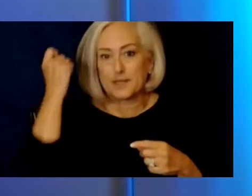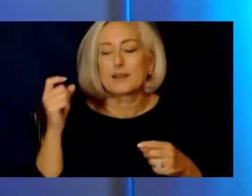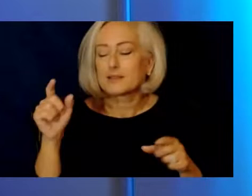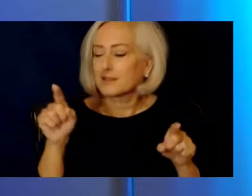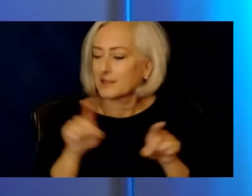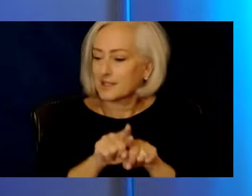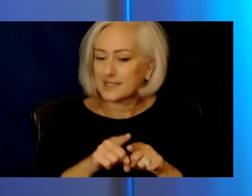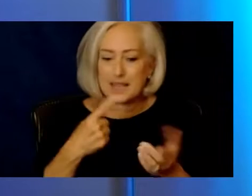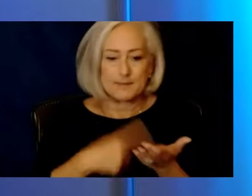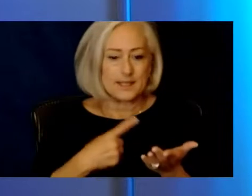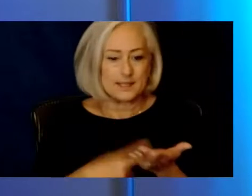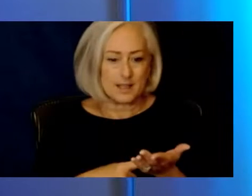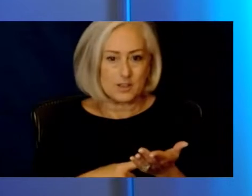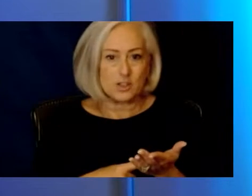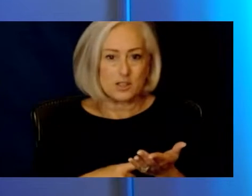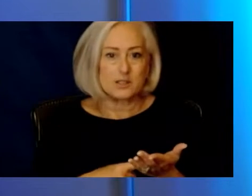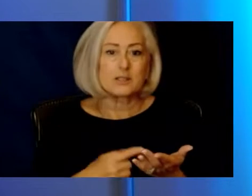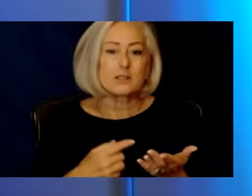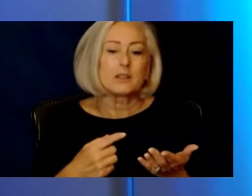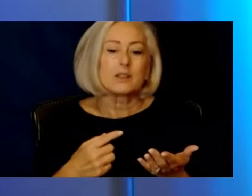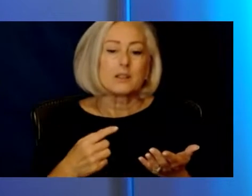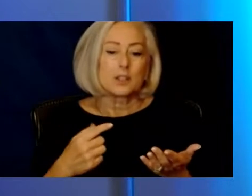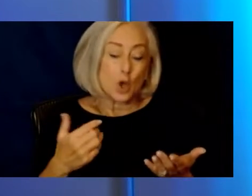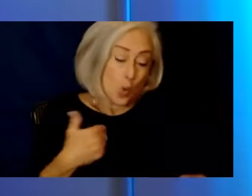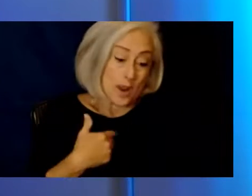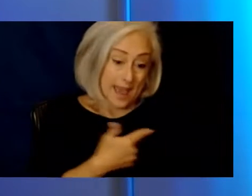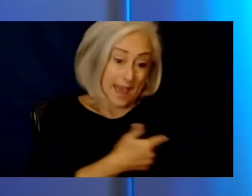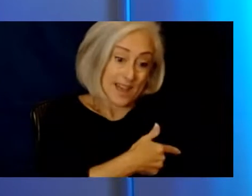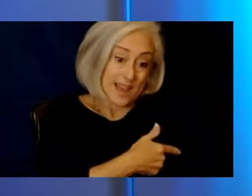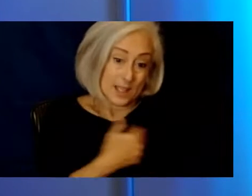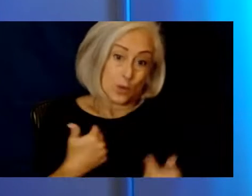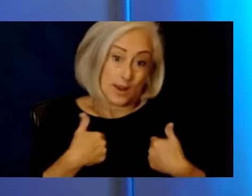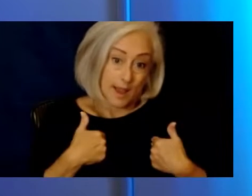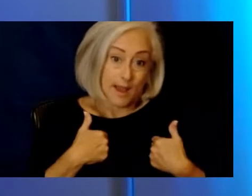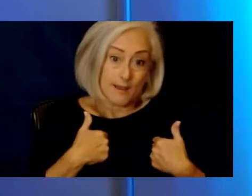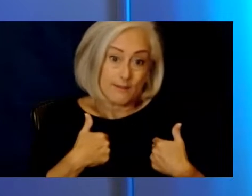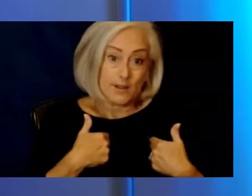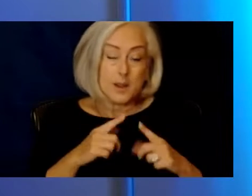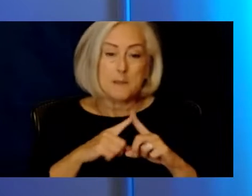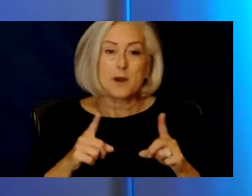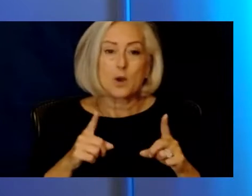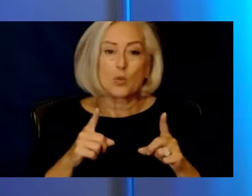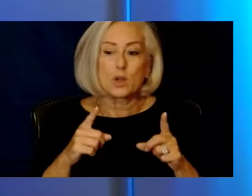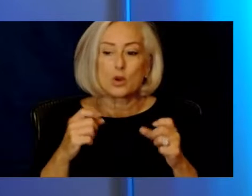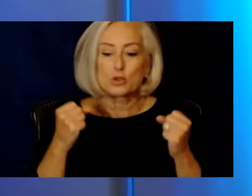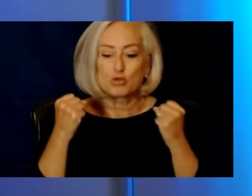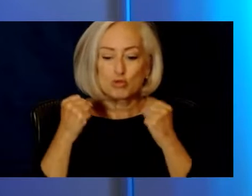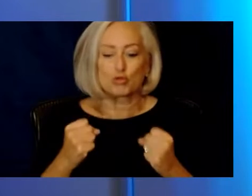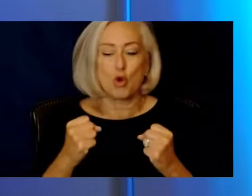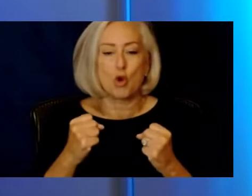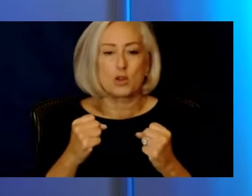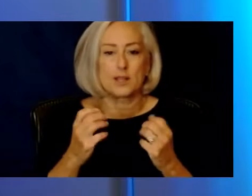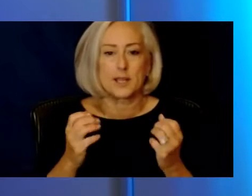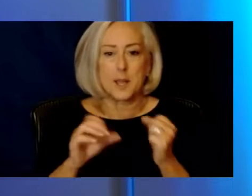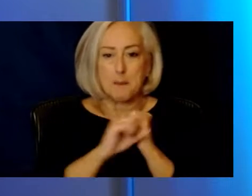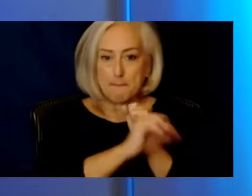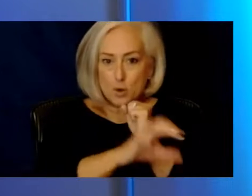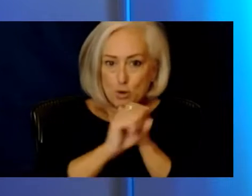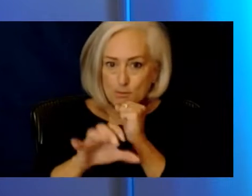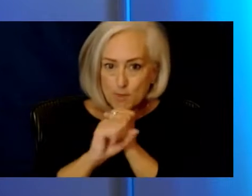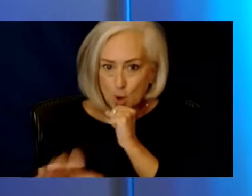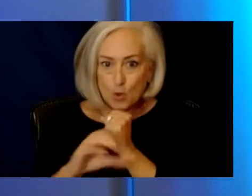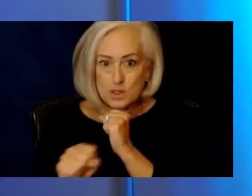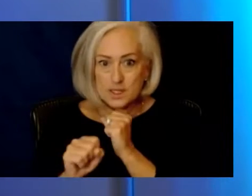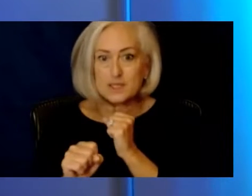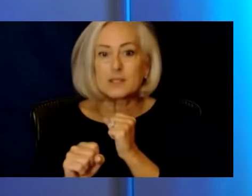fact that we've got vaccination. Rather, what we will do is strongly promote in every way that we can the